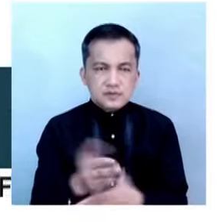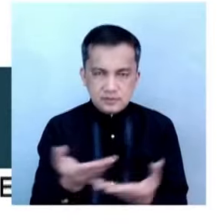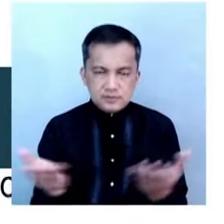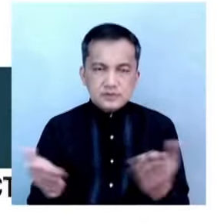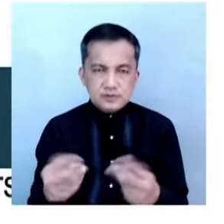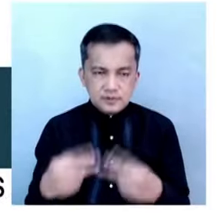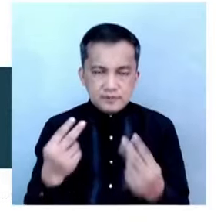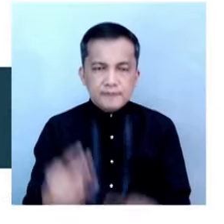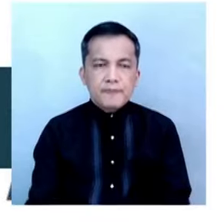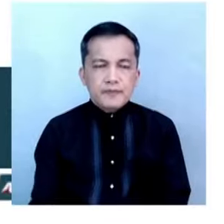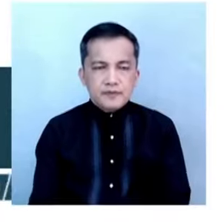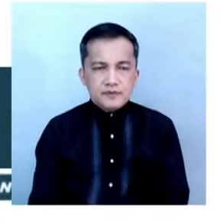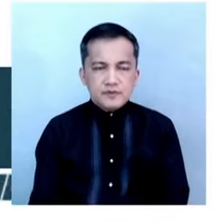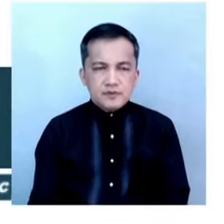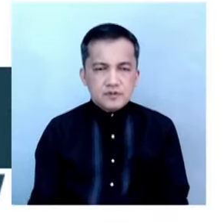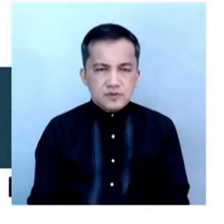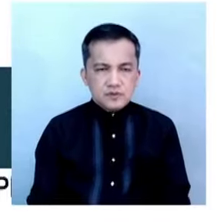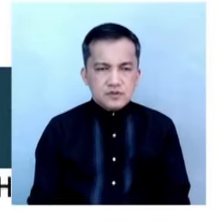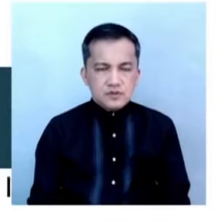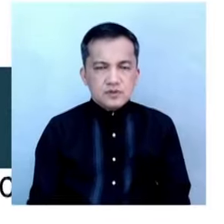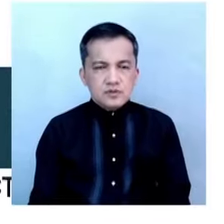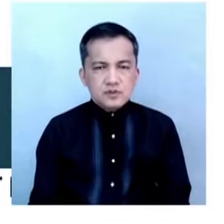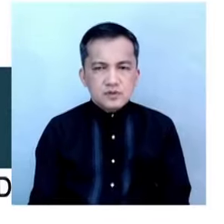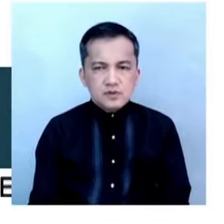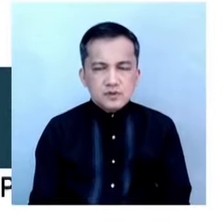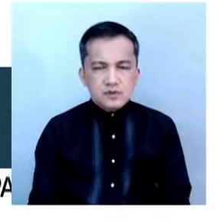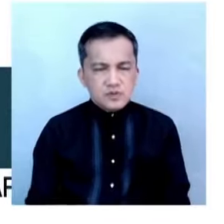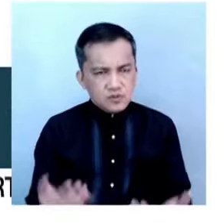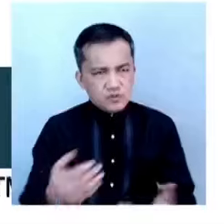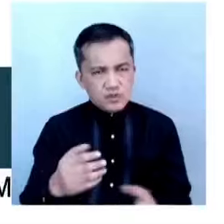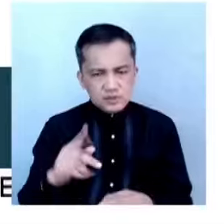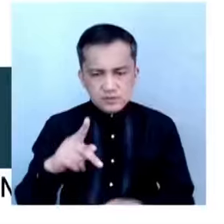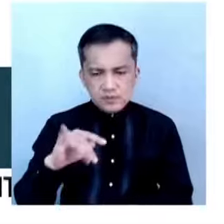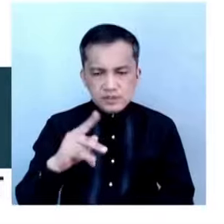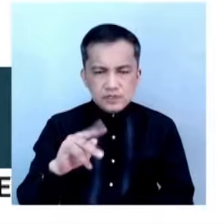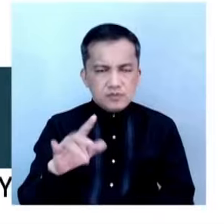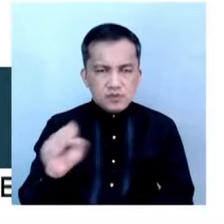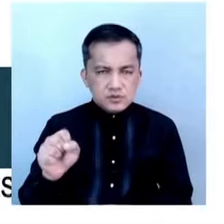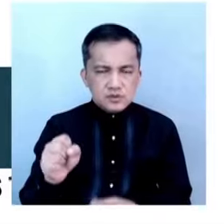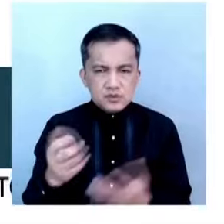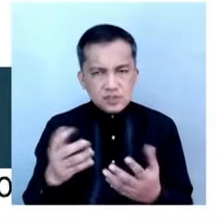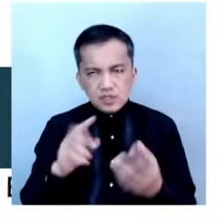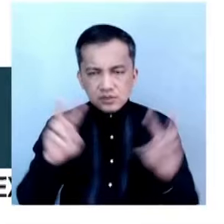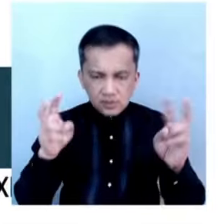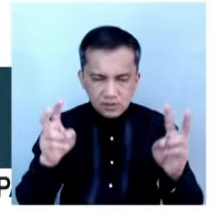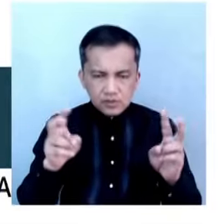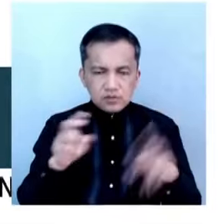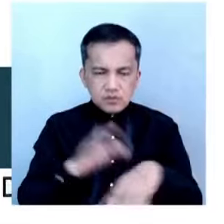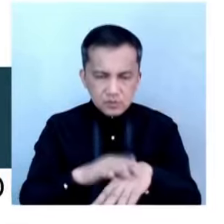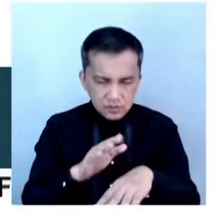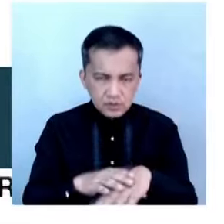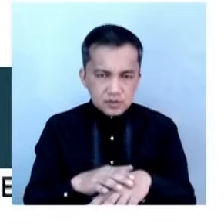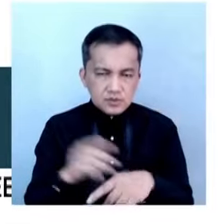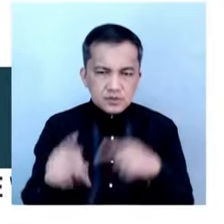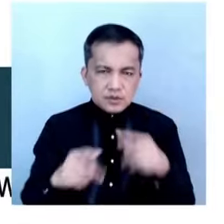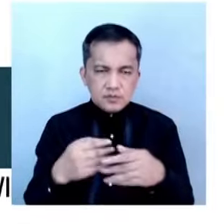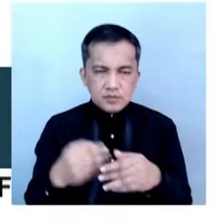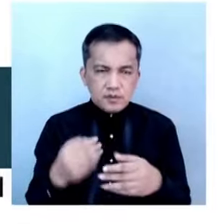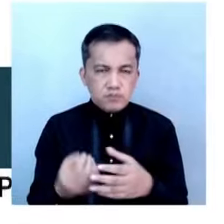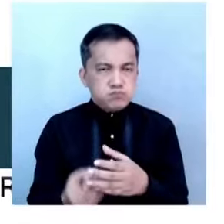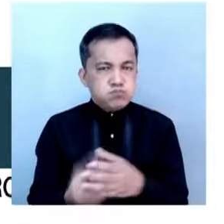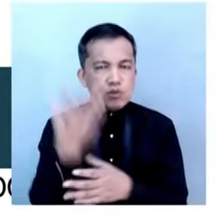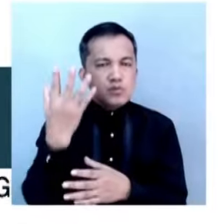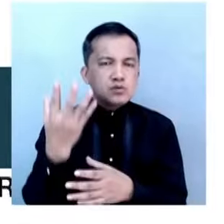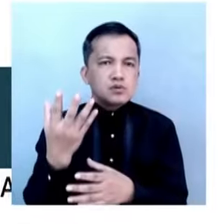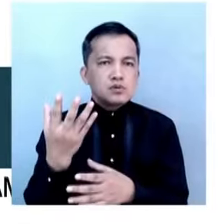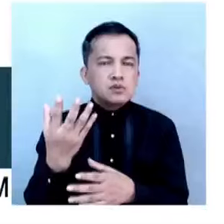All right, where was FEVOX in terms of guidance, in terms of warning the residents before the eruption happened? Were there